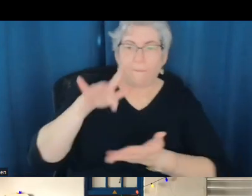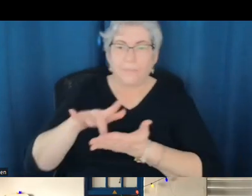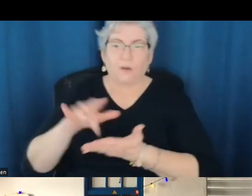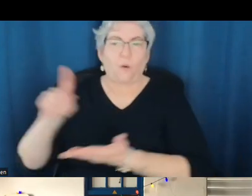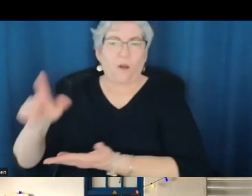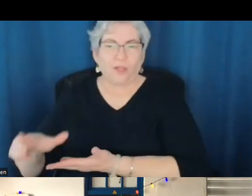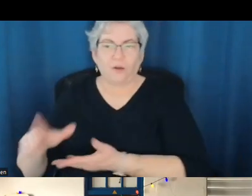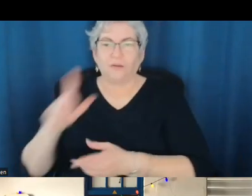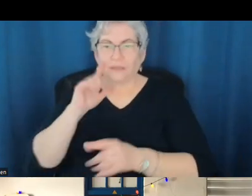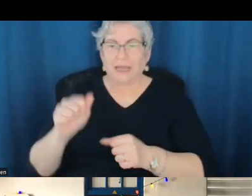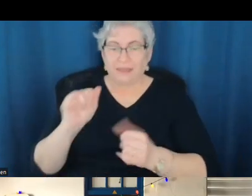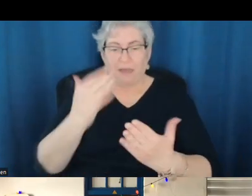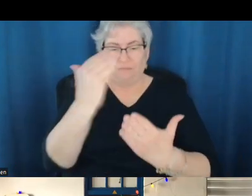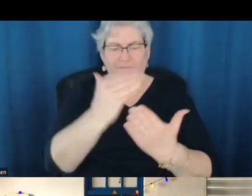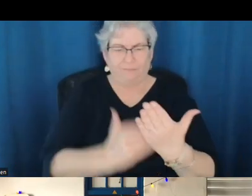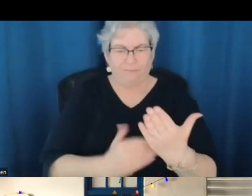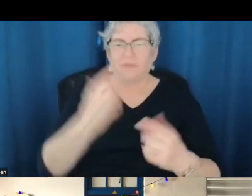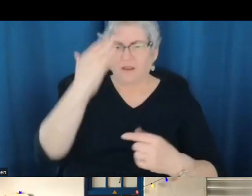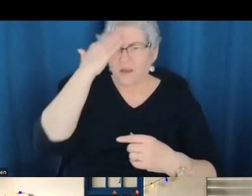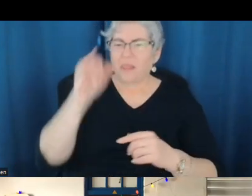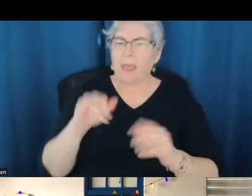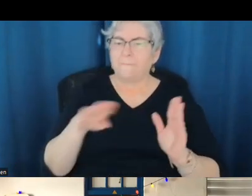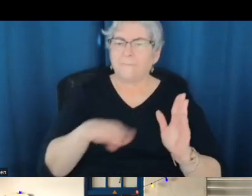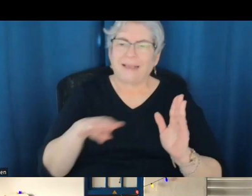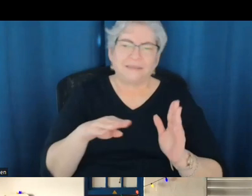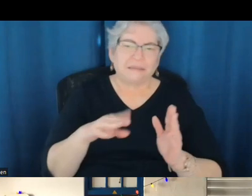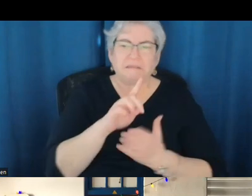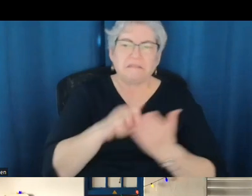Use your sorted plant list and understand the basic design concepts.